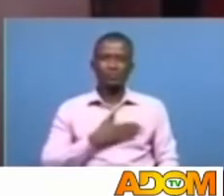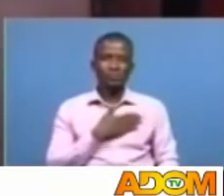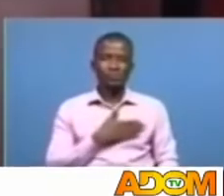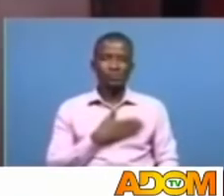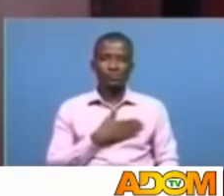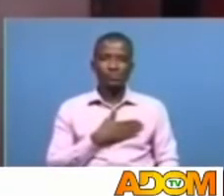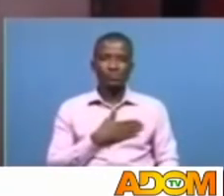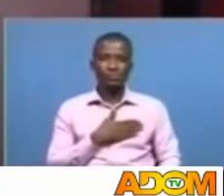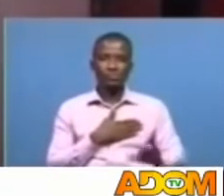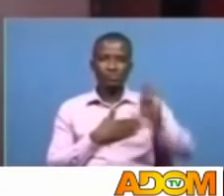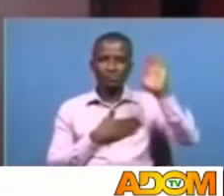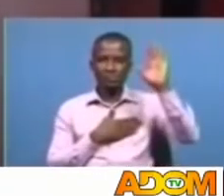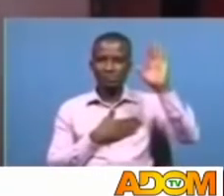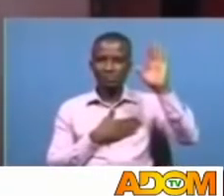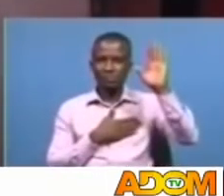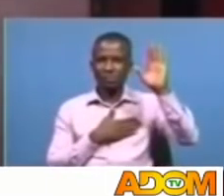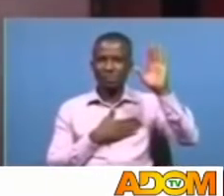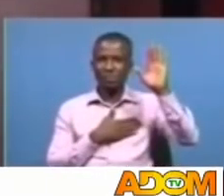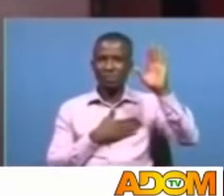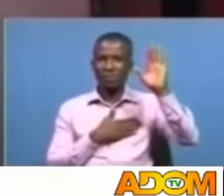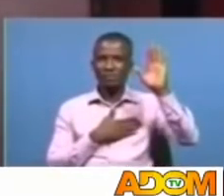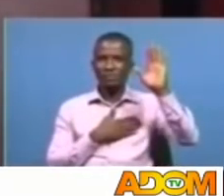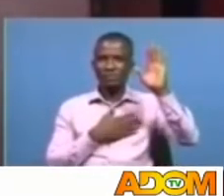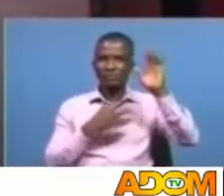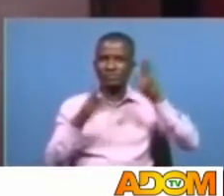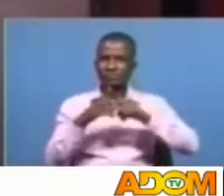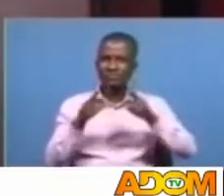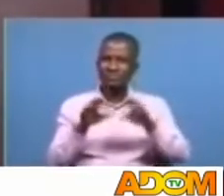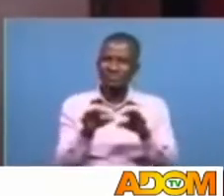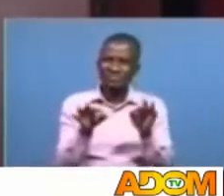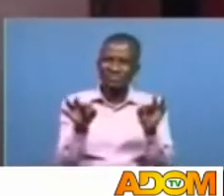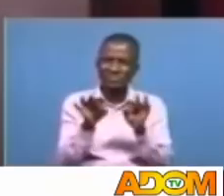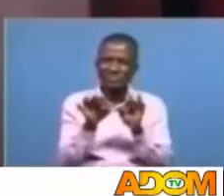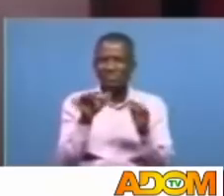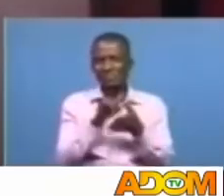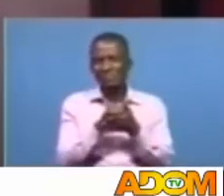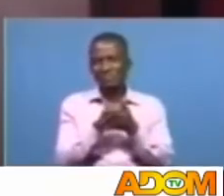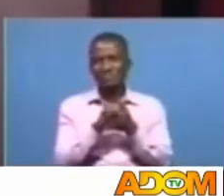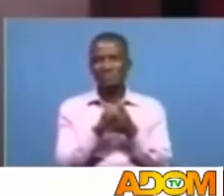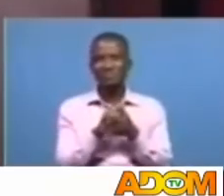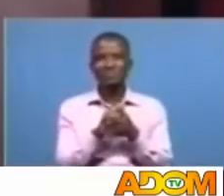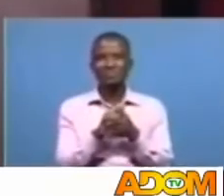very significant that